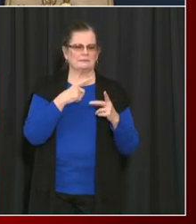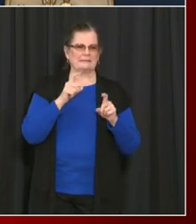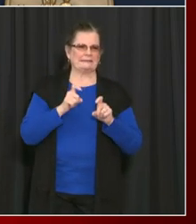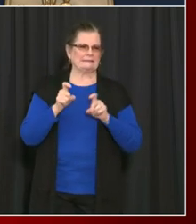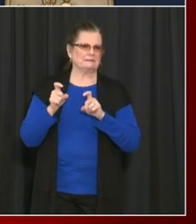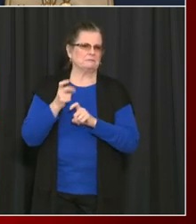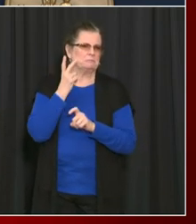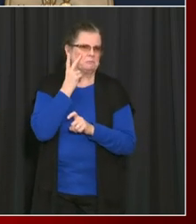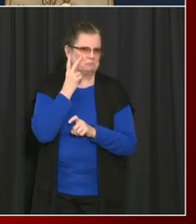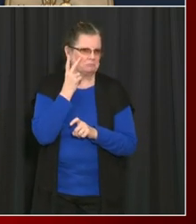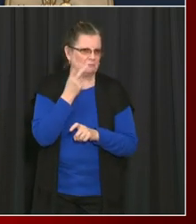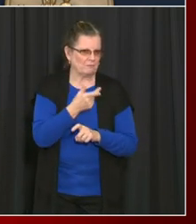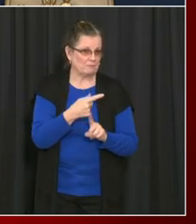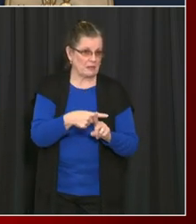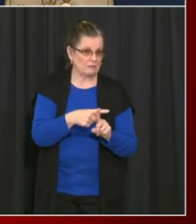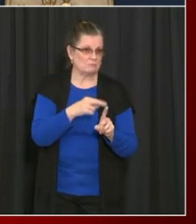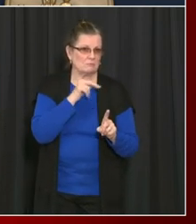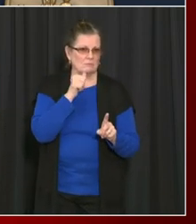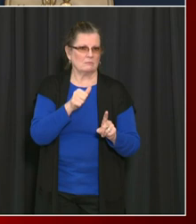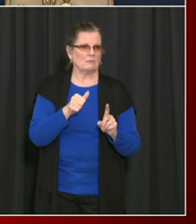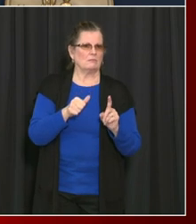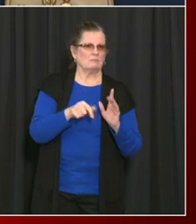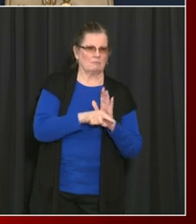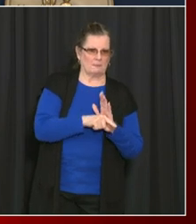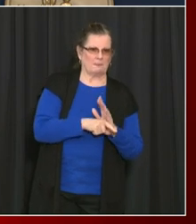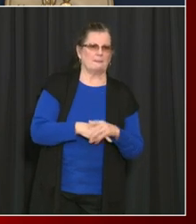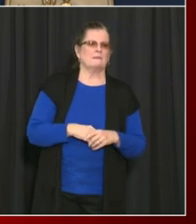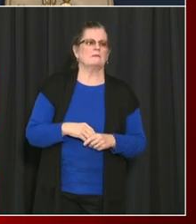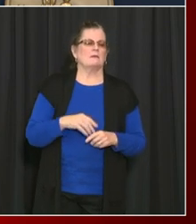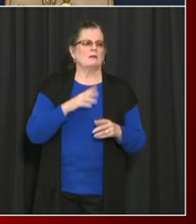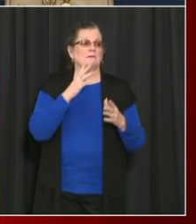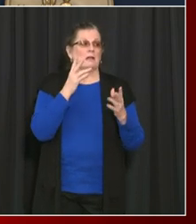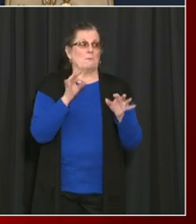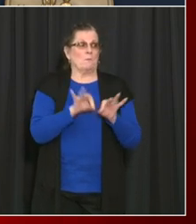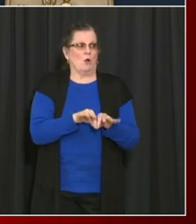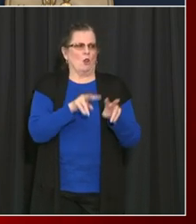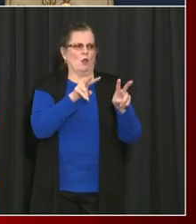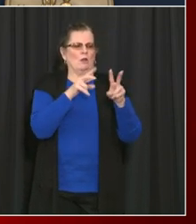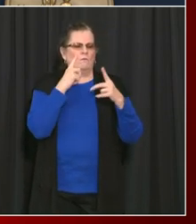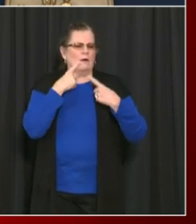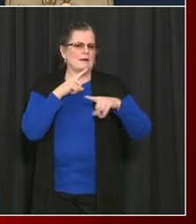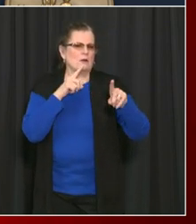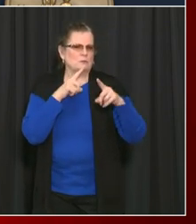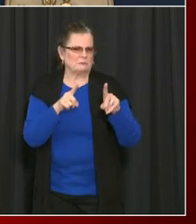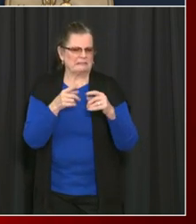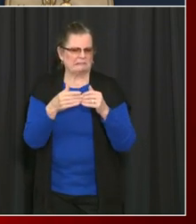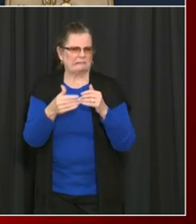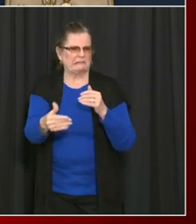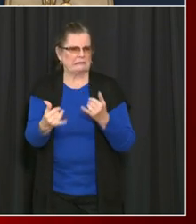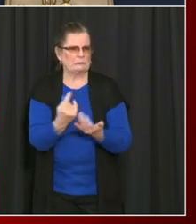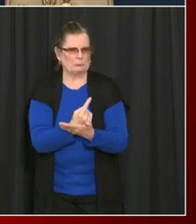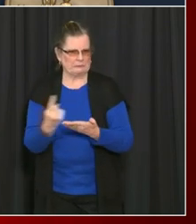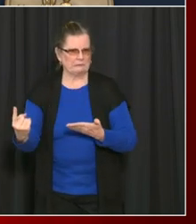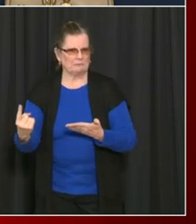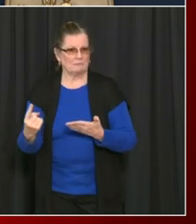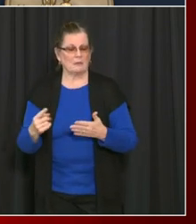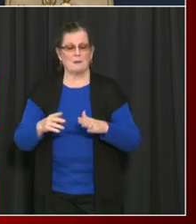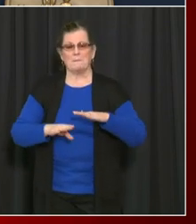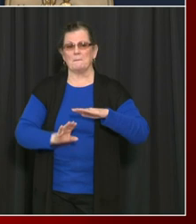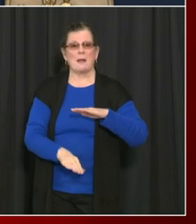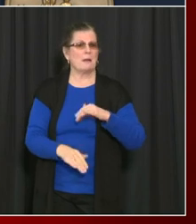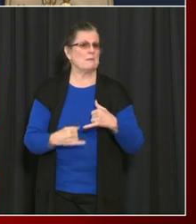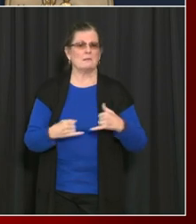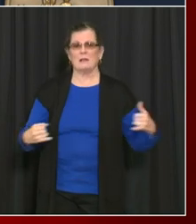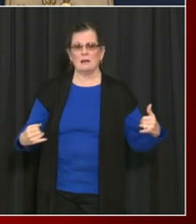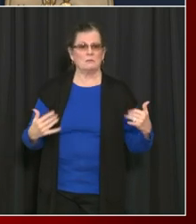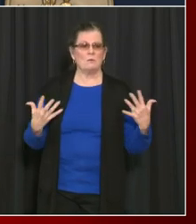for an announcement from CVS this week. The bottom line and what we want to emphasize is that this virus